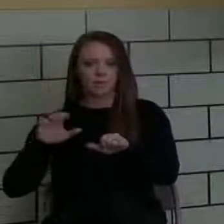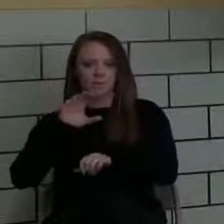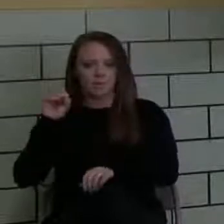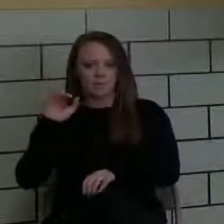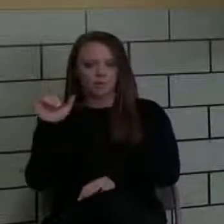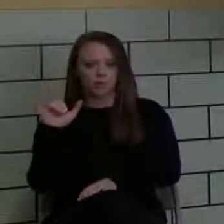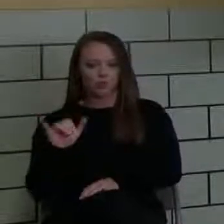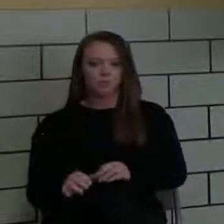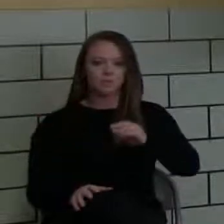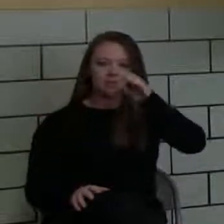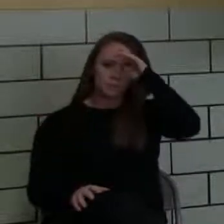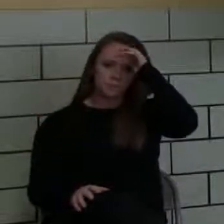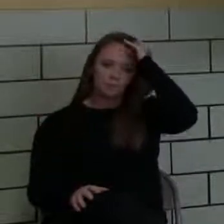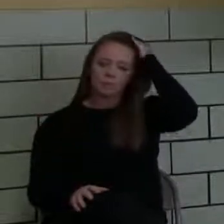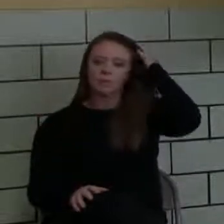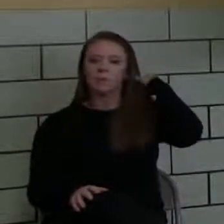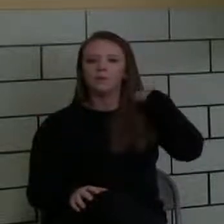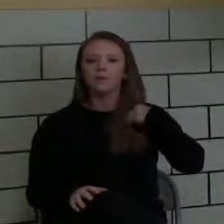well.